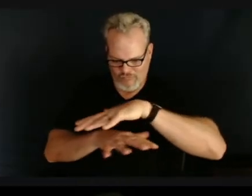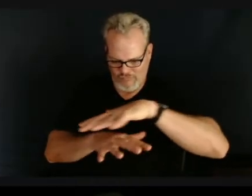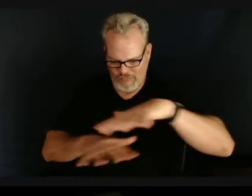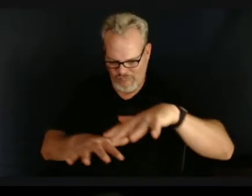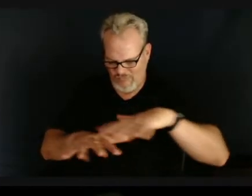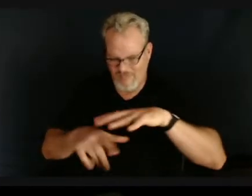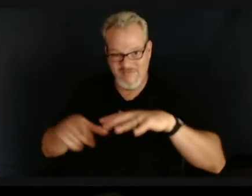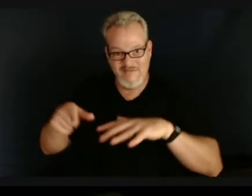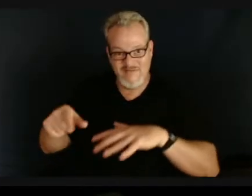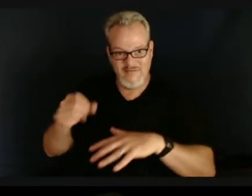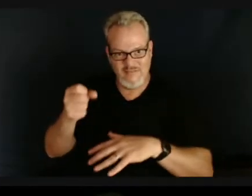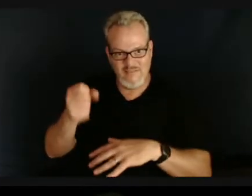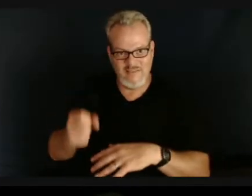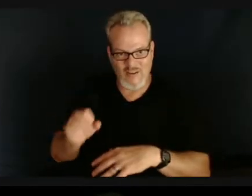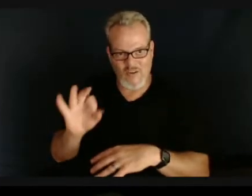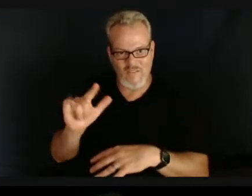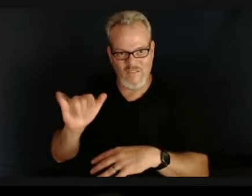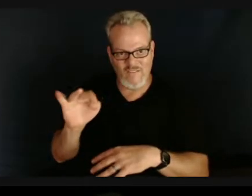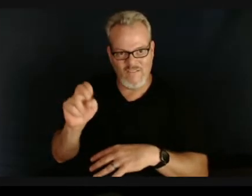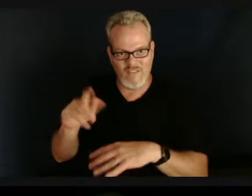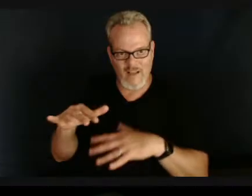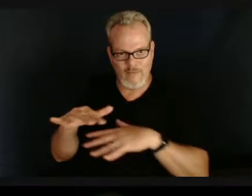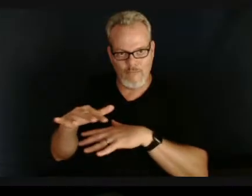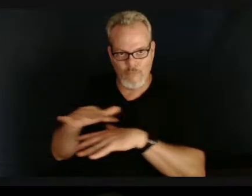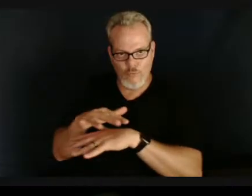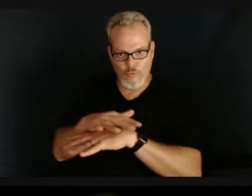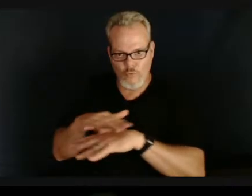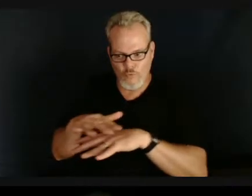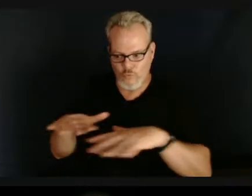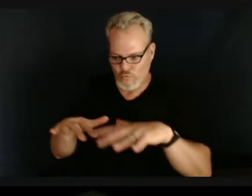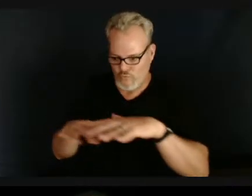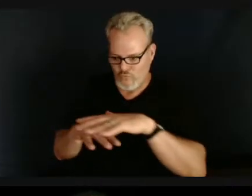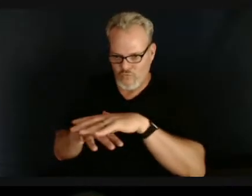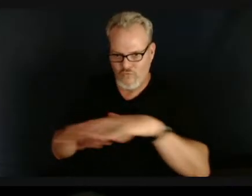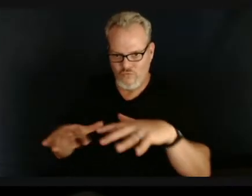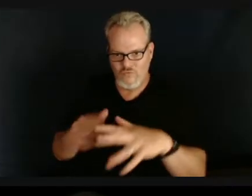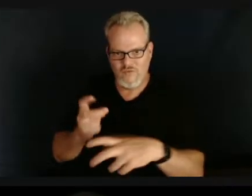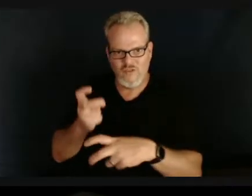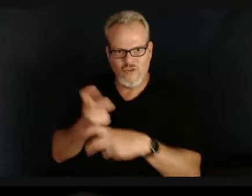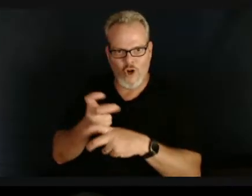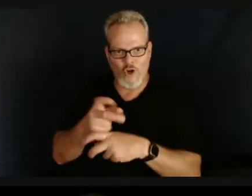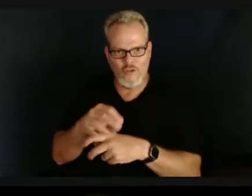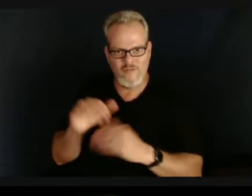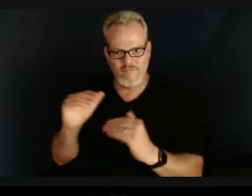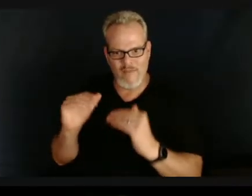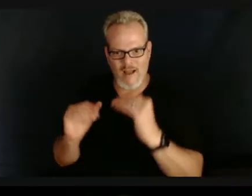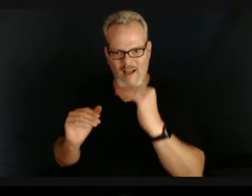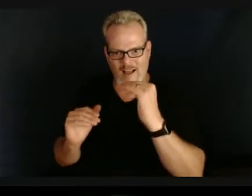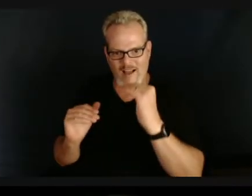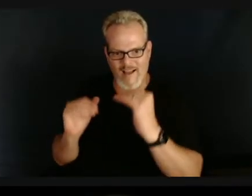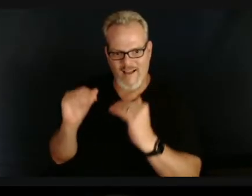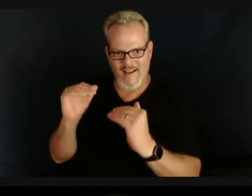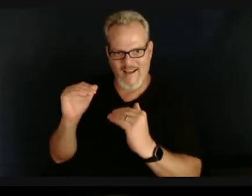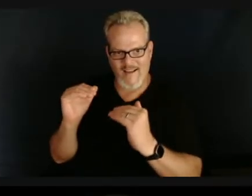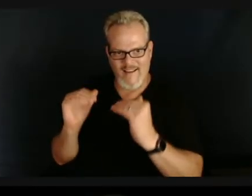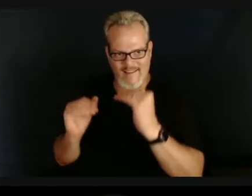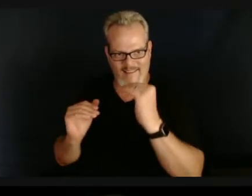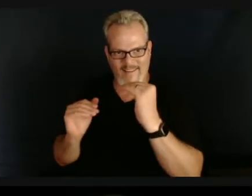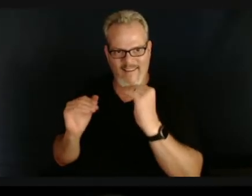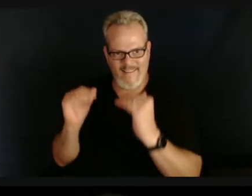moves, the harder it is to keep the balance to fill both that need and keep that balance at the summit. So certainly one